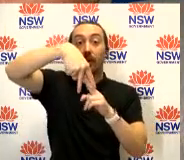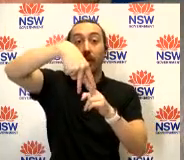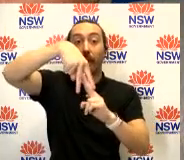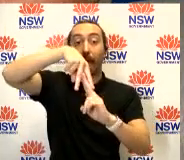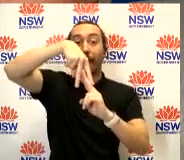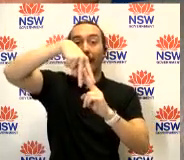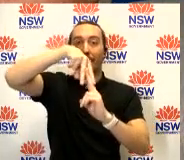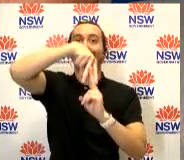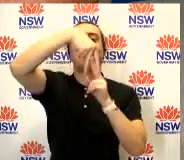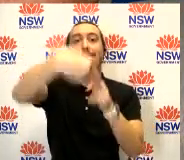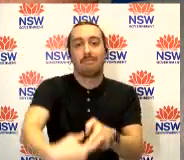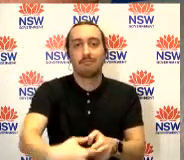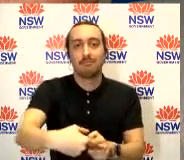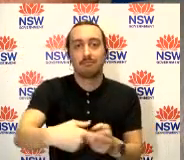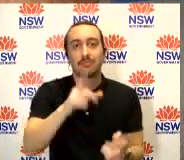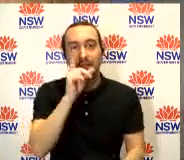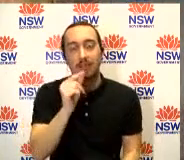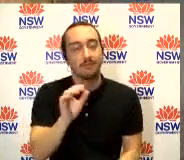of ladders.